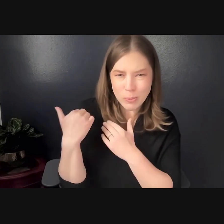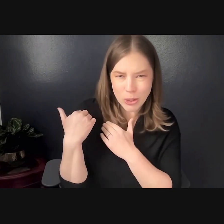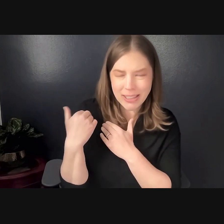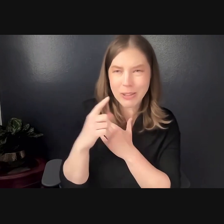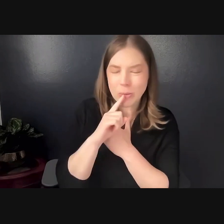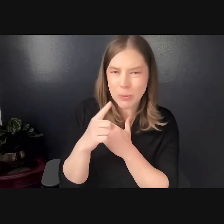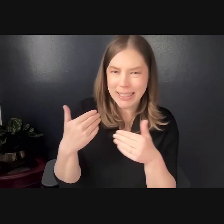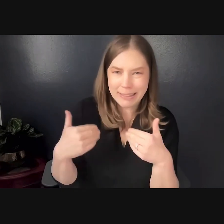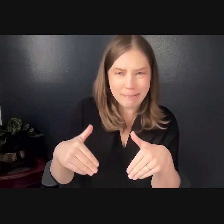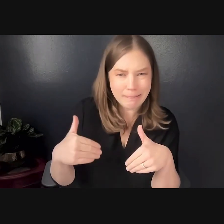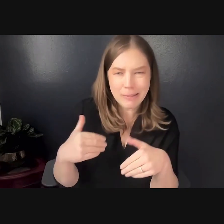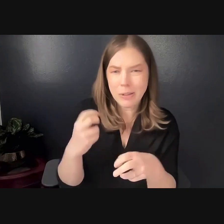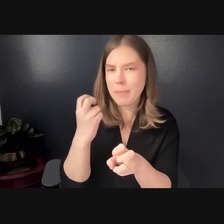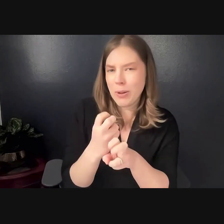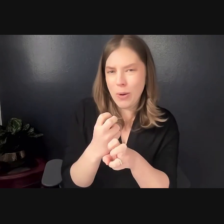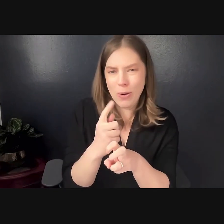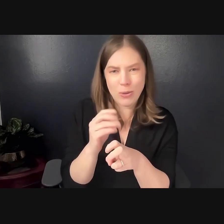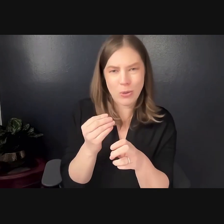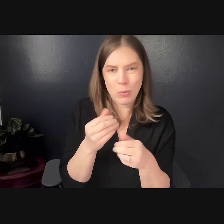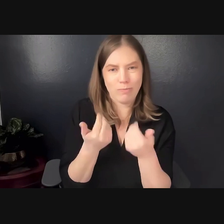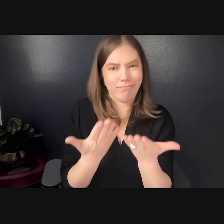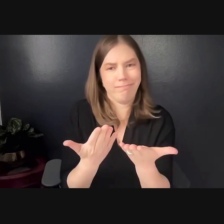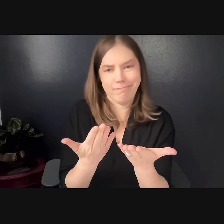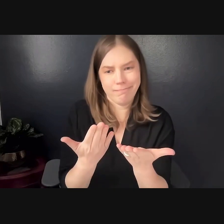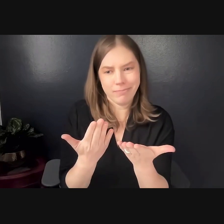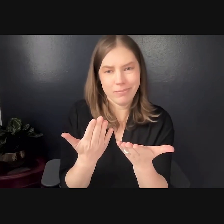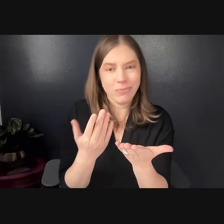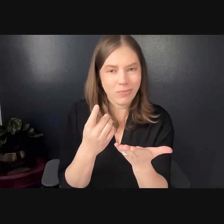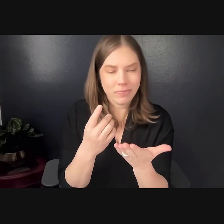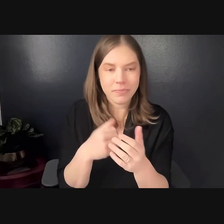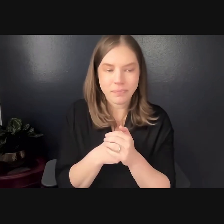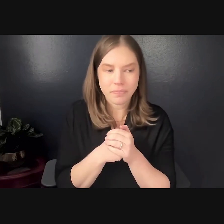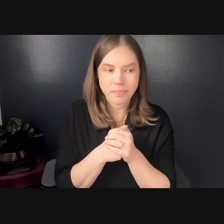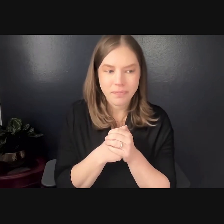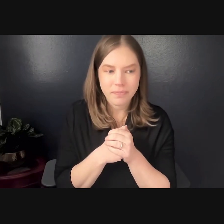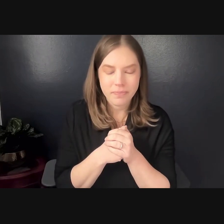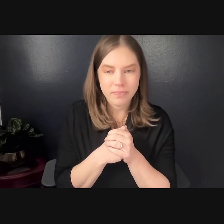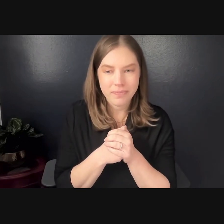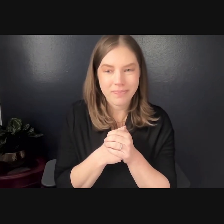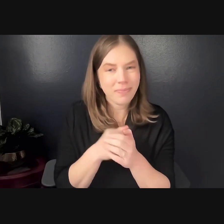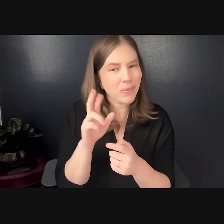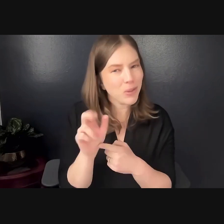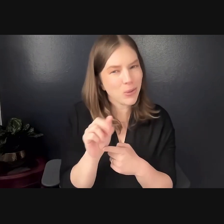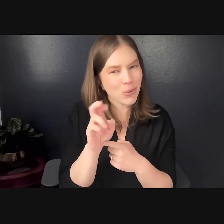very high bar, and it will be very difficult to justify a